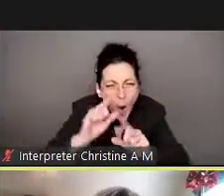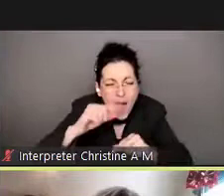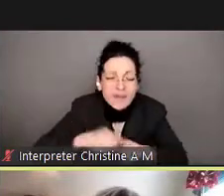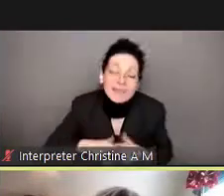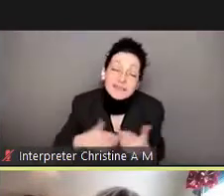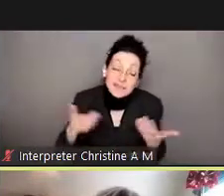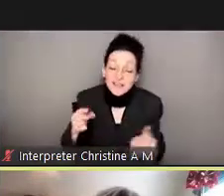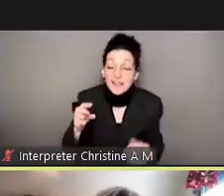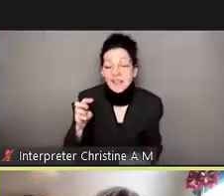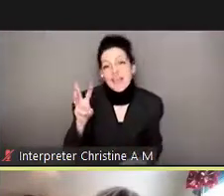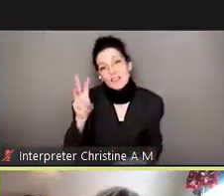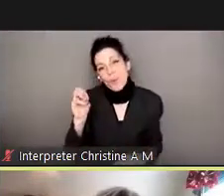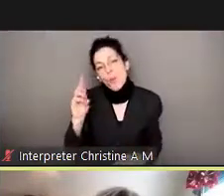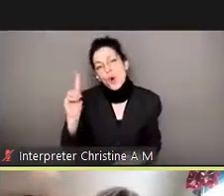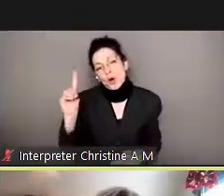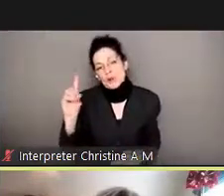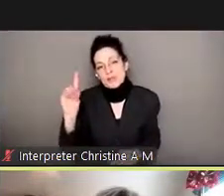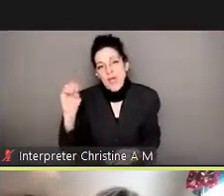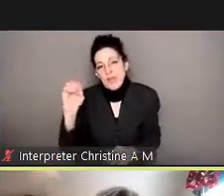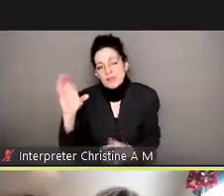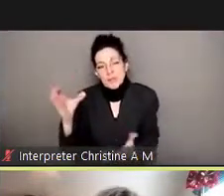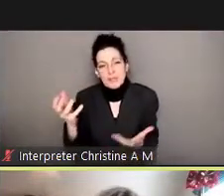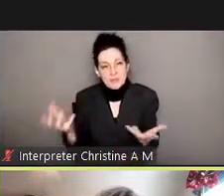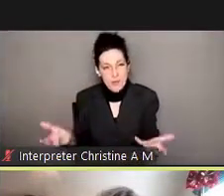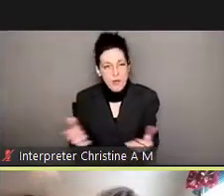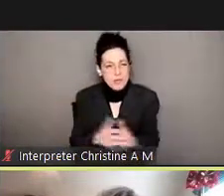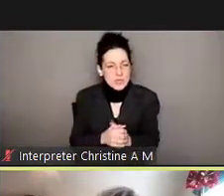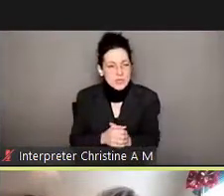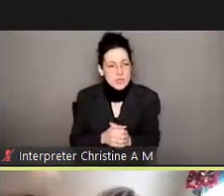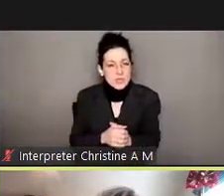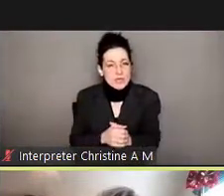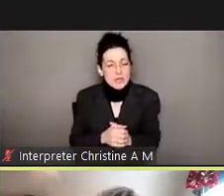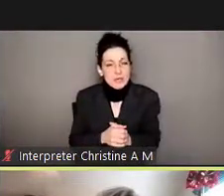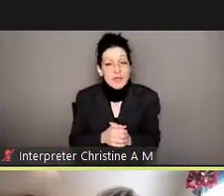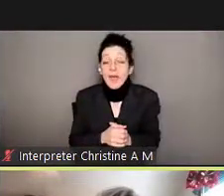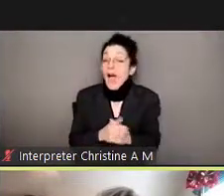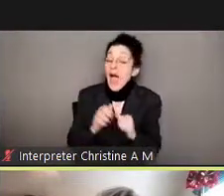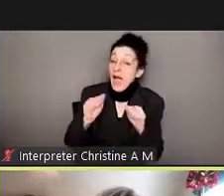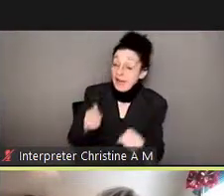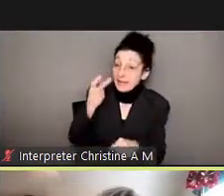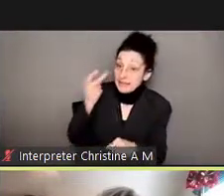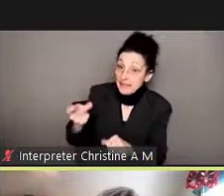document. And I still have access to the interpreter square.